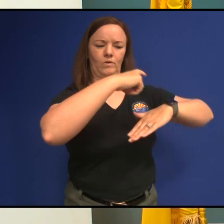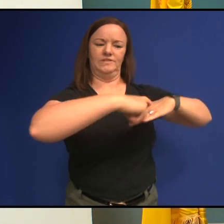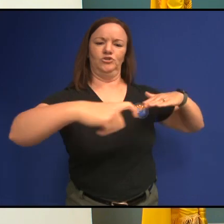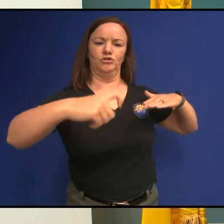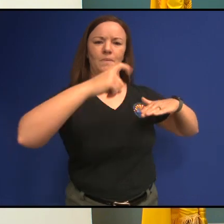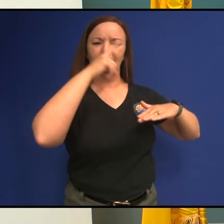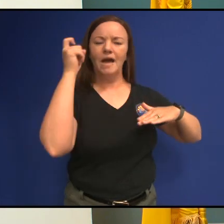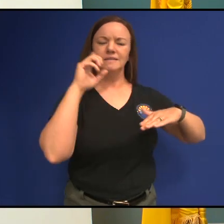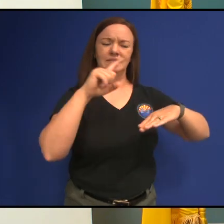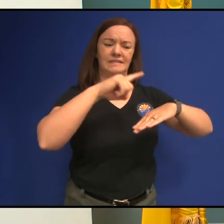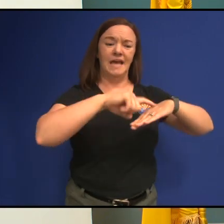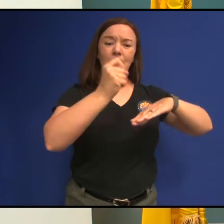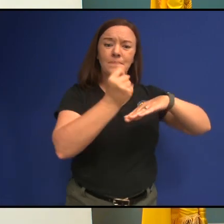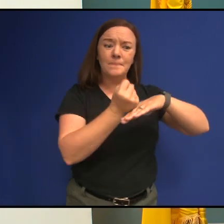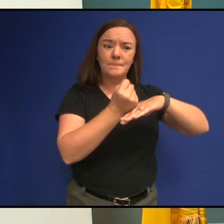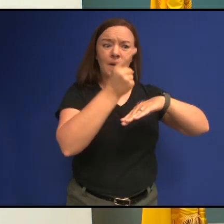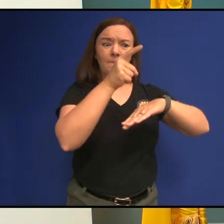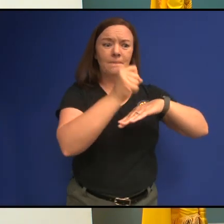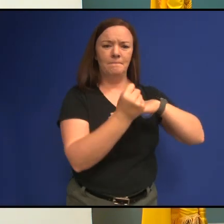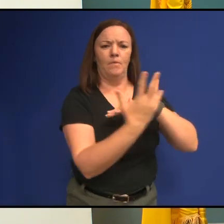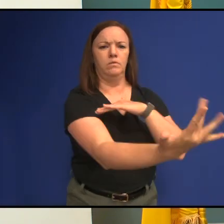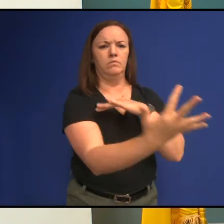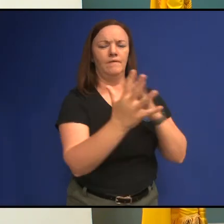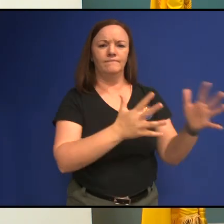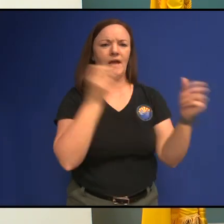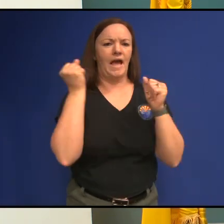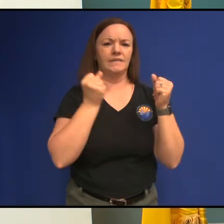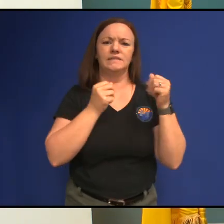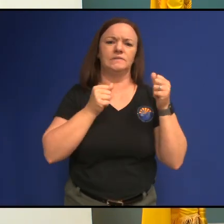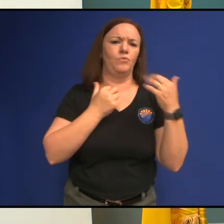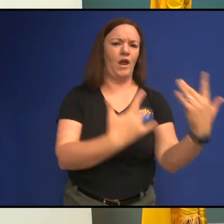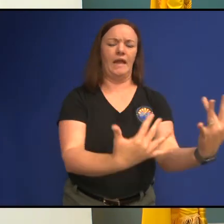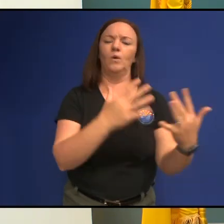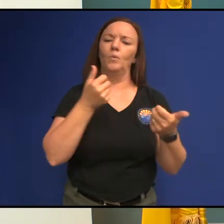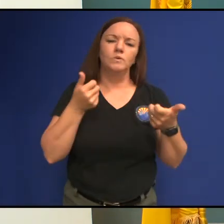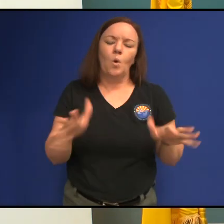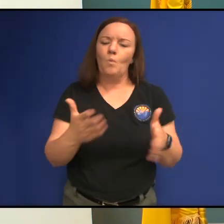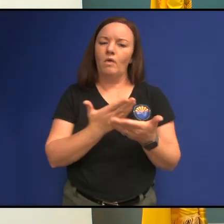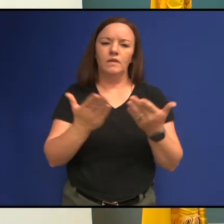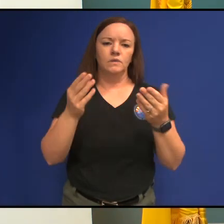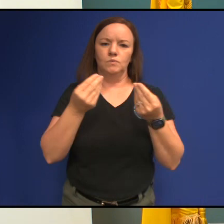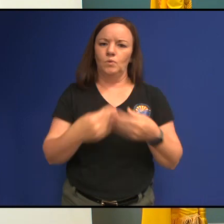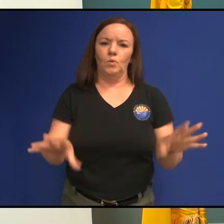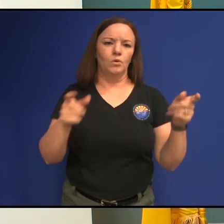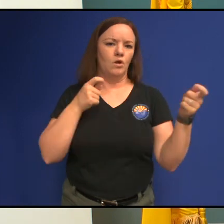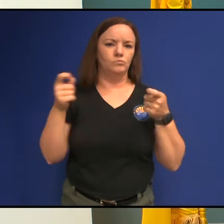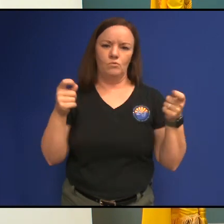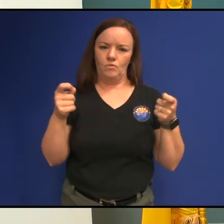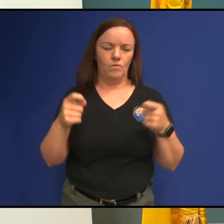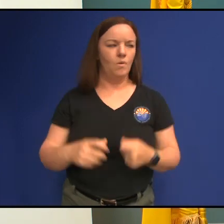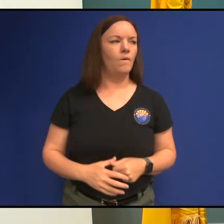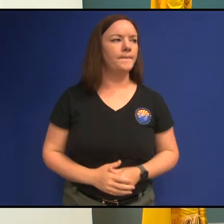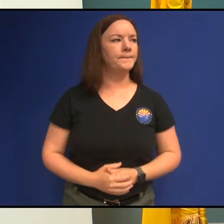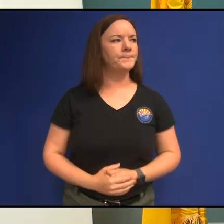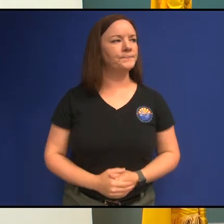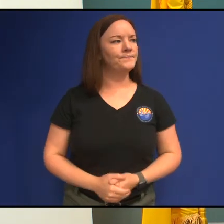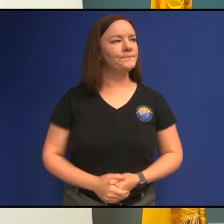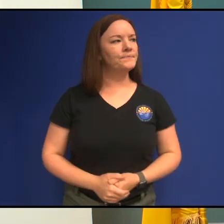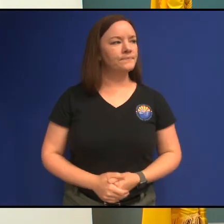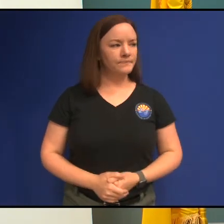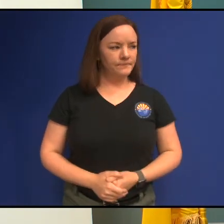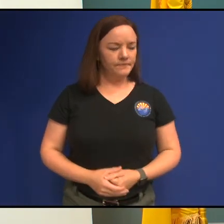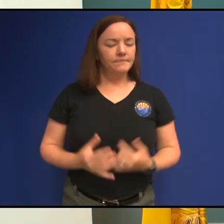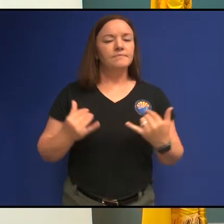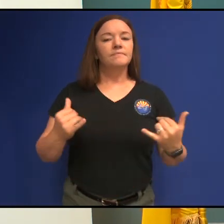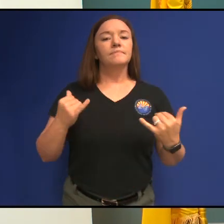have really rapid spread, and we don't want things getting out of control. So we'll move on here, and we'll take a look at what our